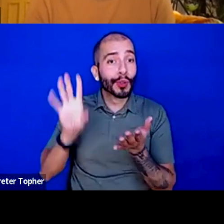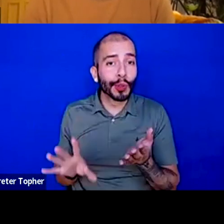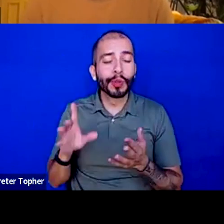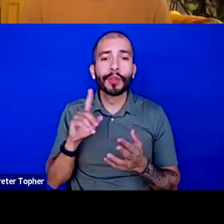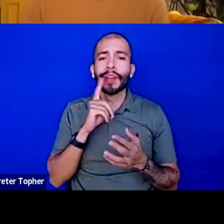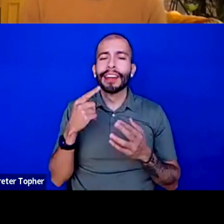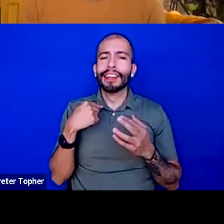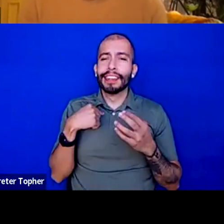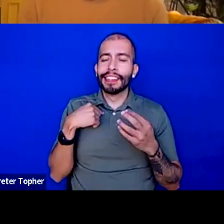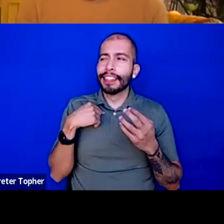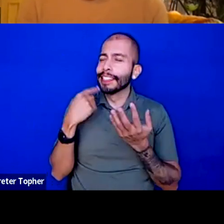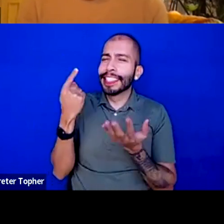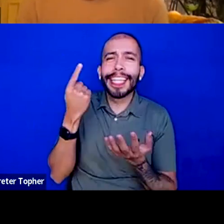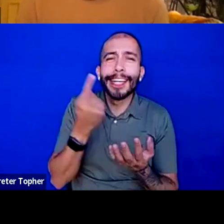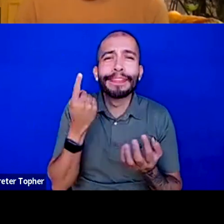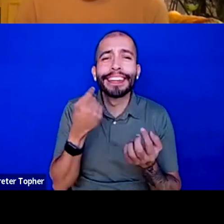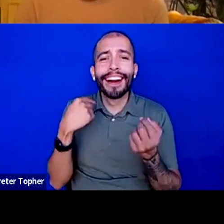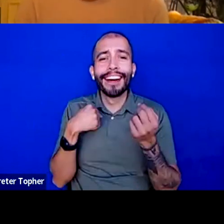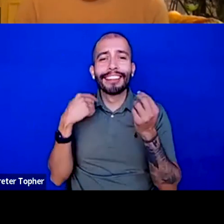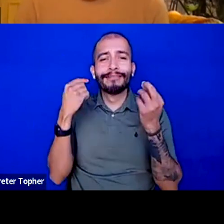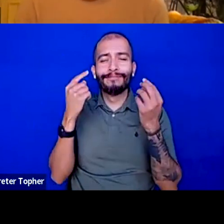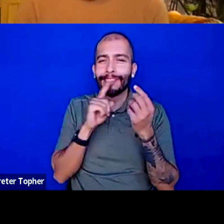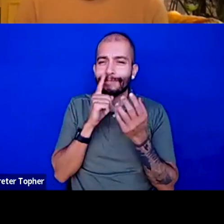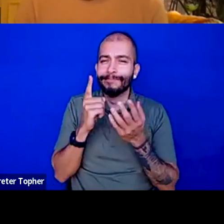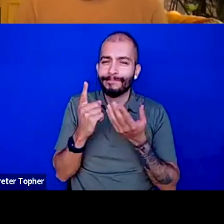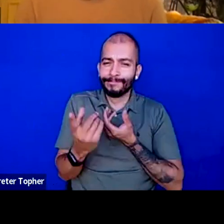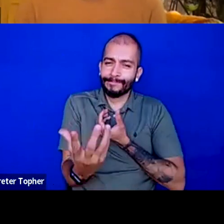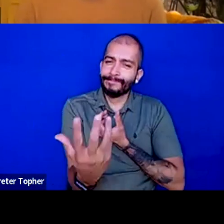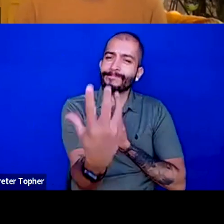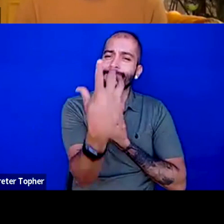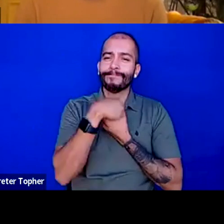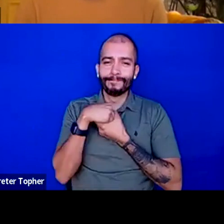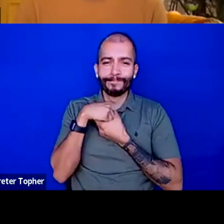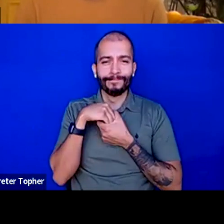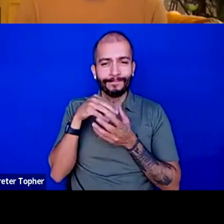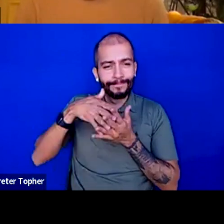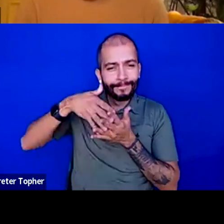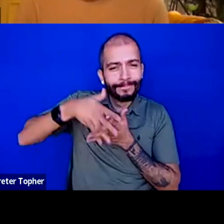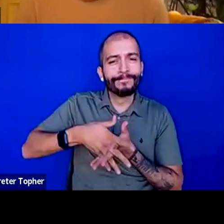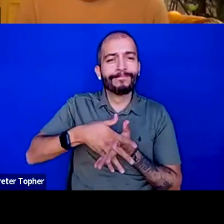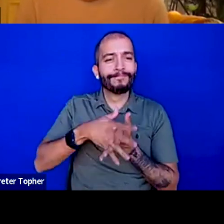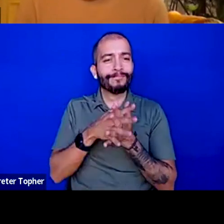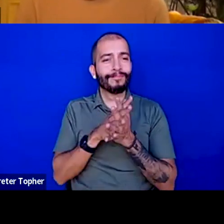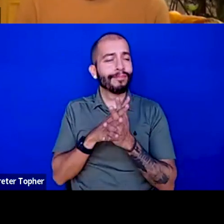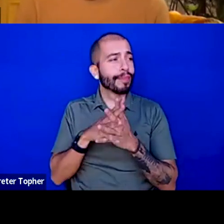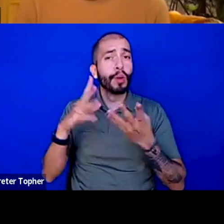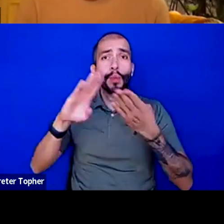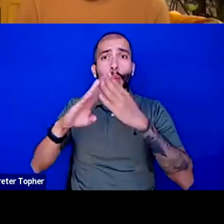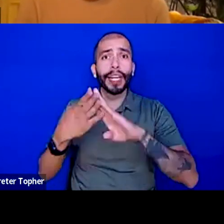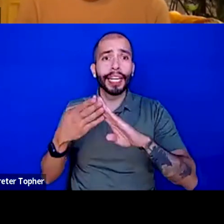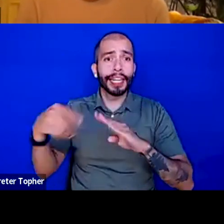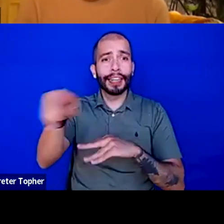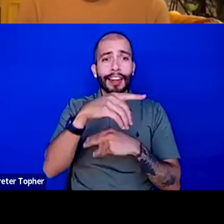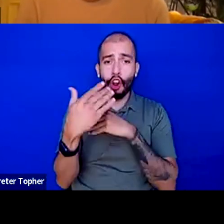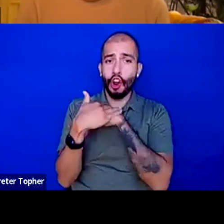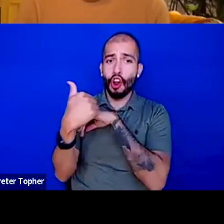then when my community called me to share what it was that I was doing, I created the framework to articulate